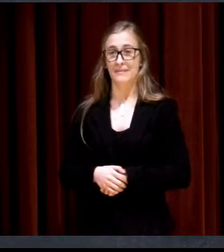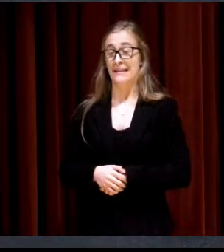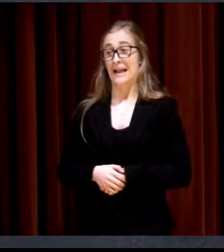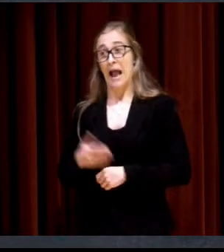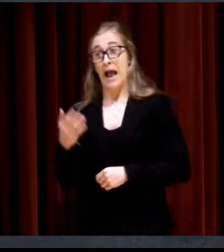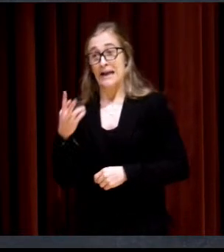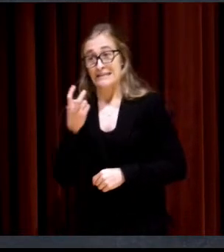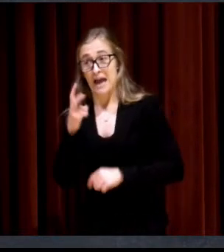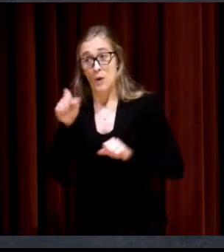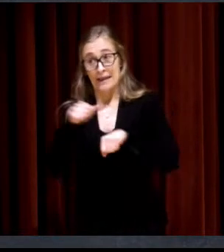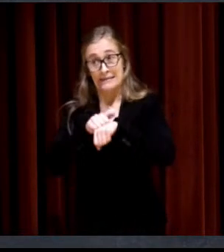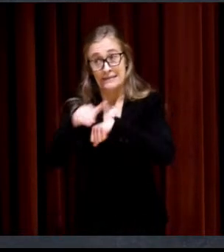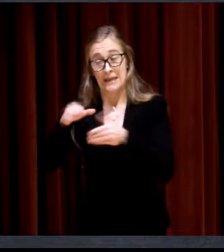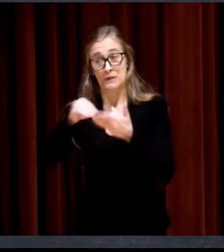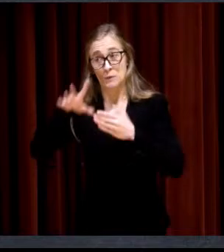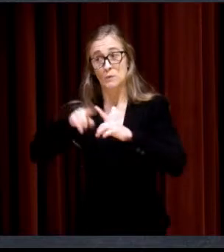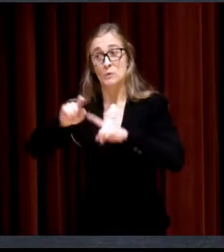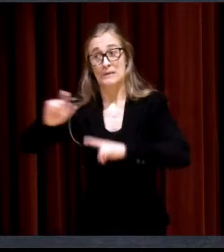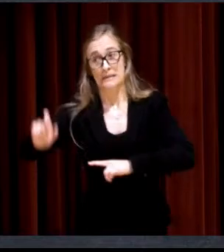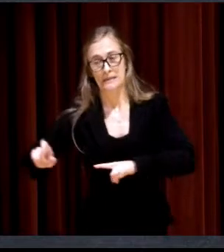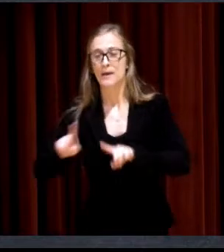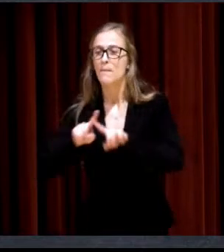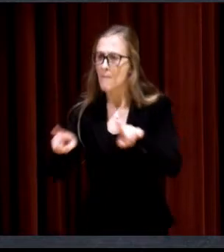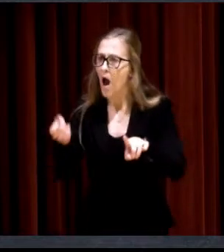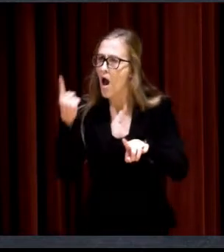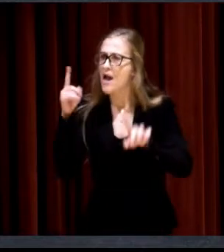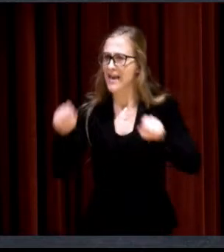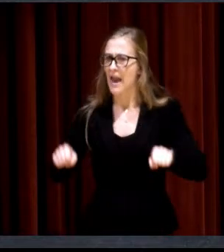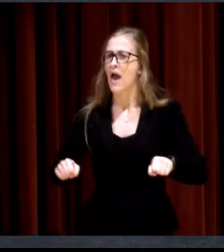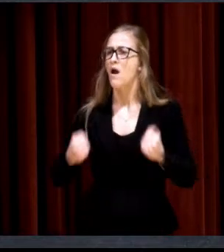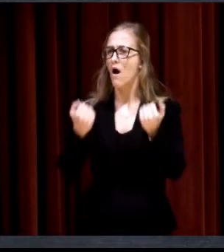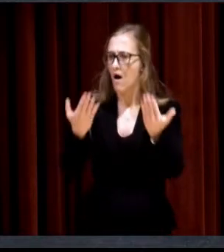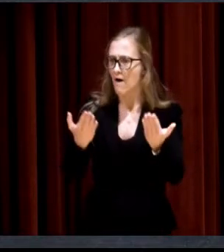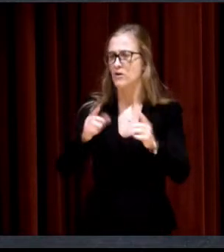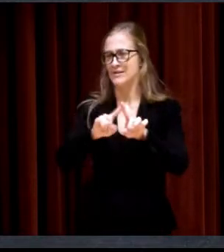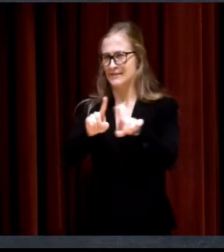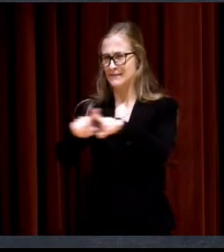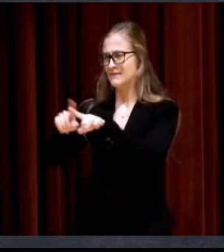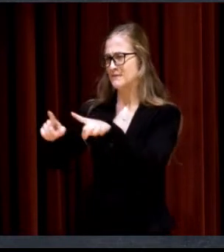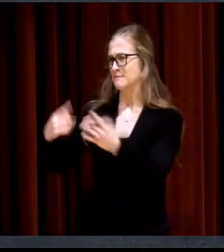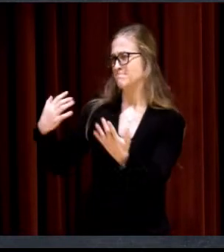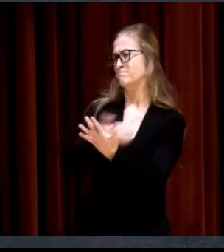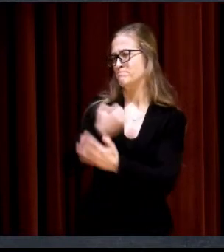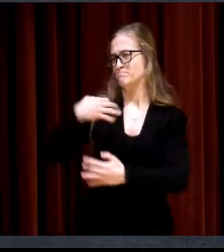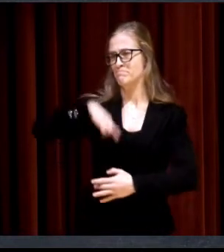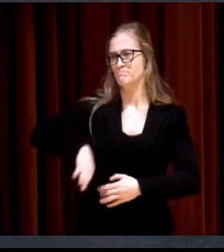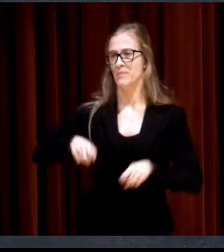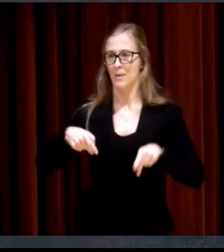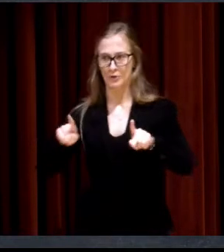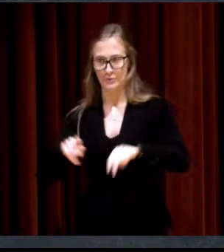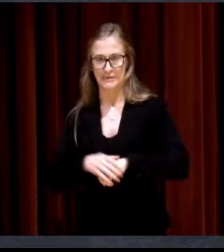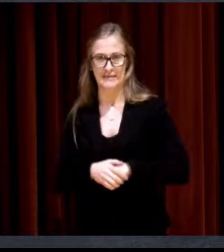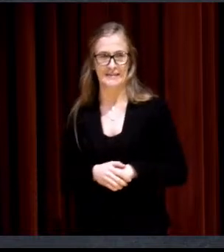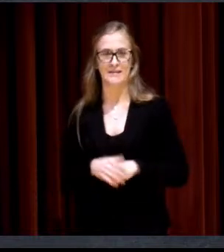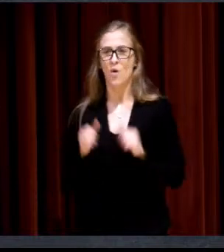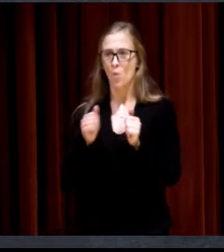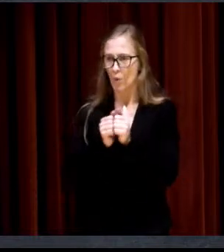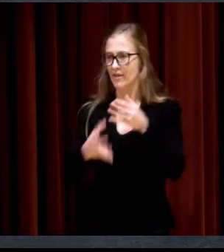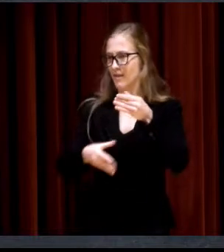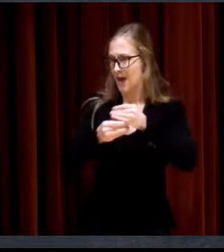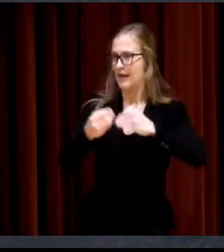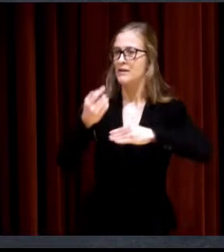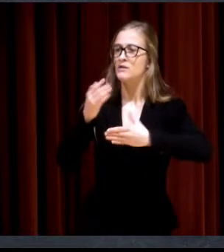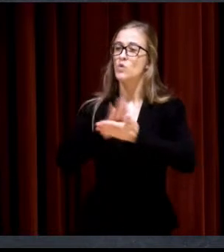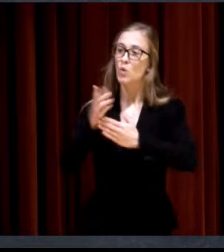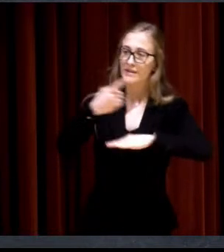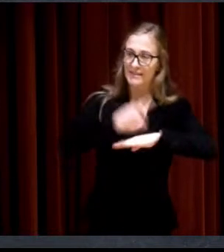Italy, but certainly we can offer some enrichment opportunities when we talk about extending the school year and or school day.